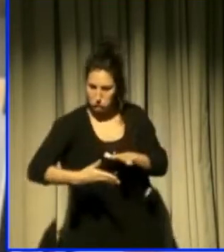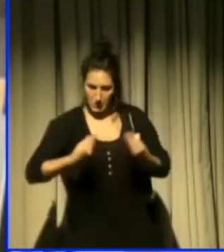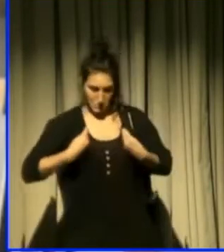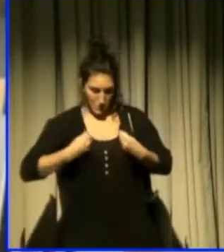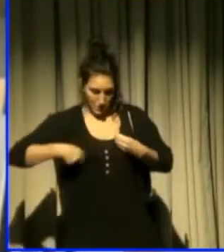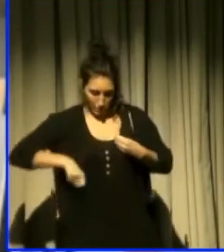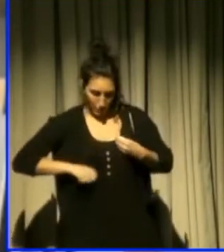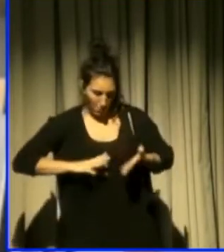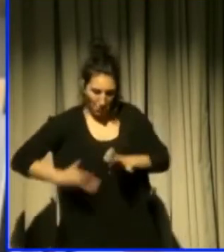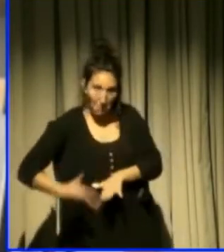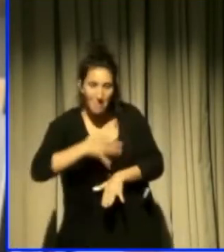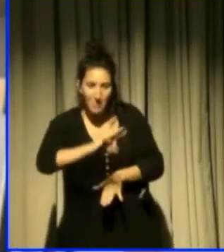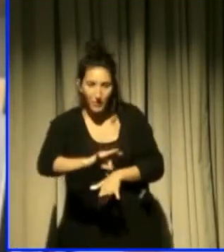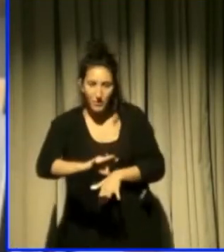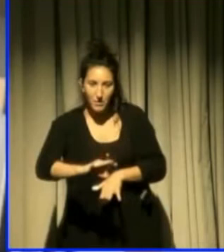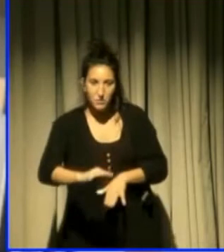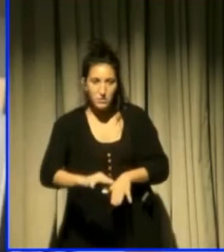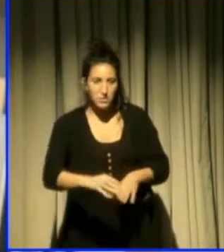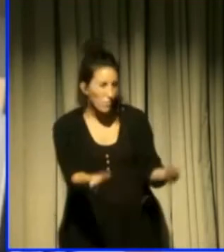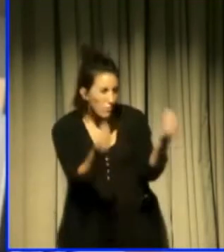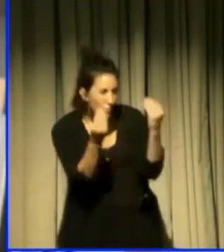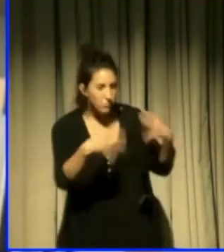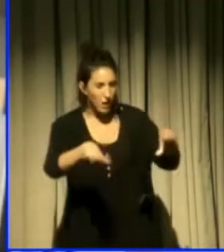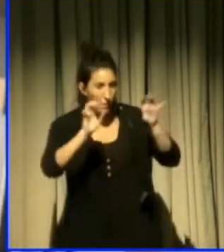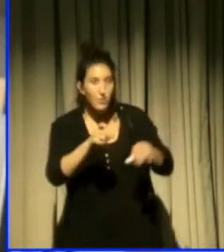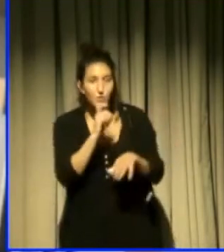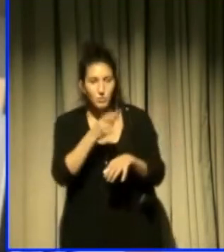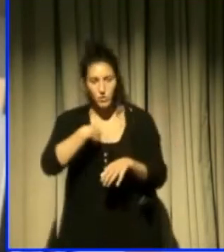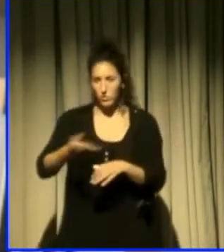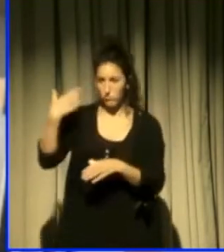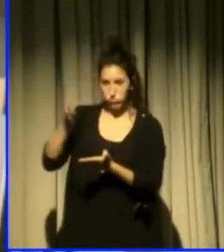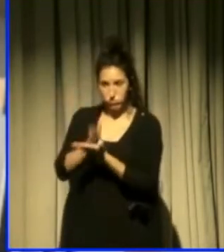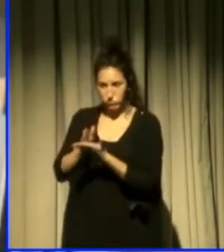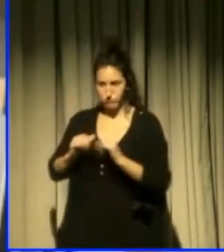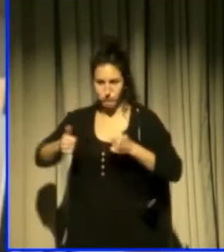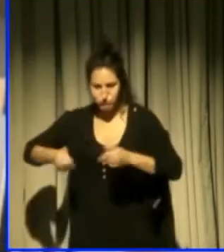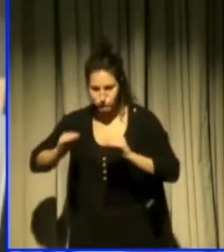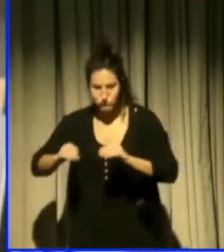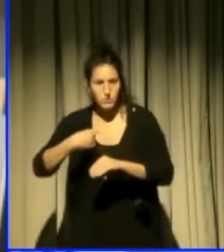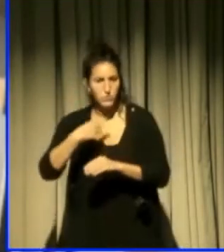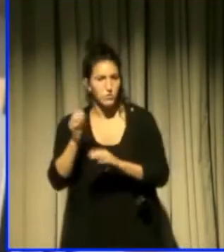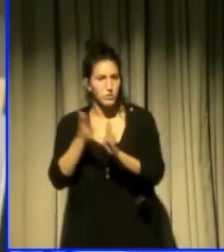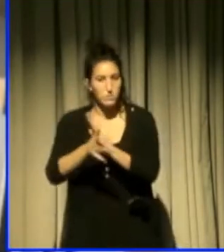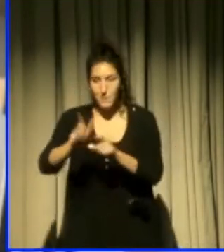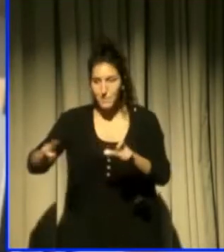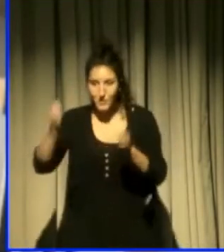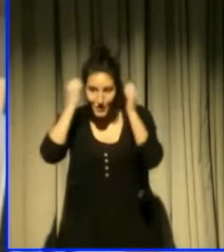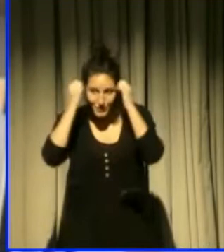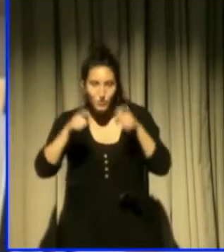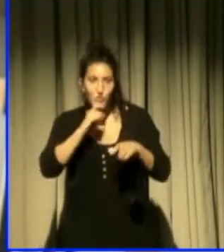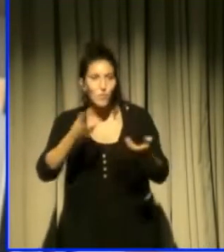it? When I started lecturing in trends, I had to explain to students how the trend process works. And that was